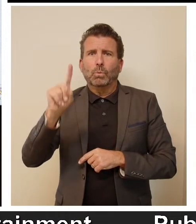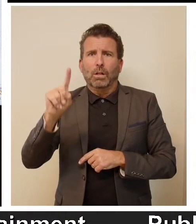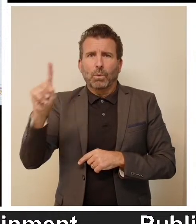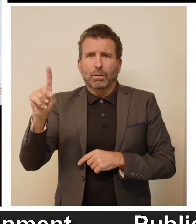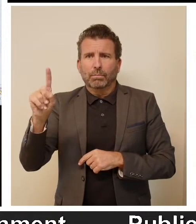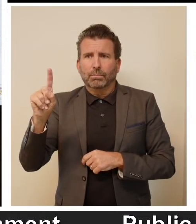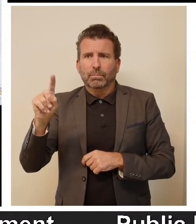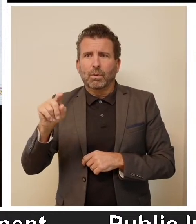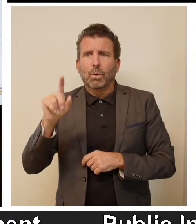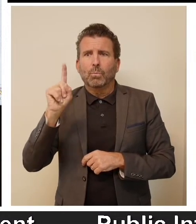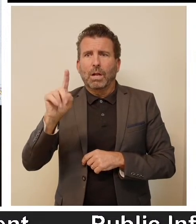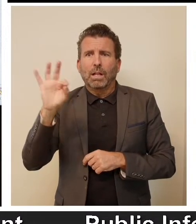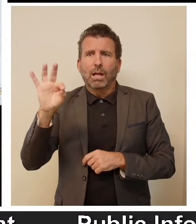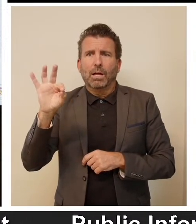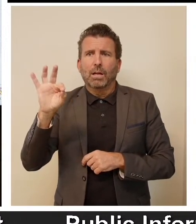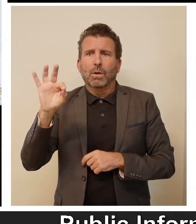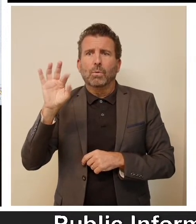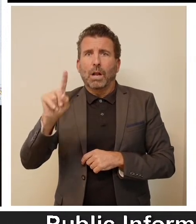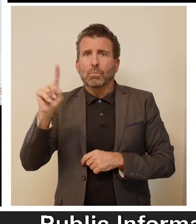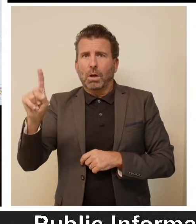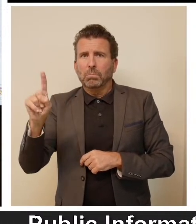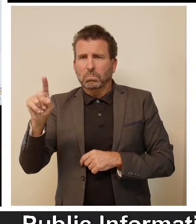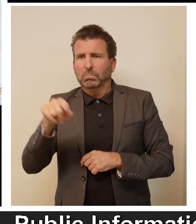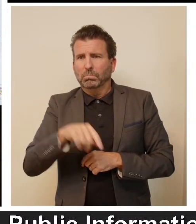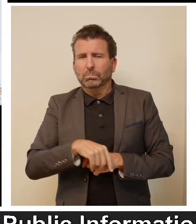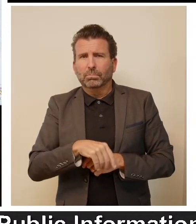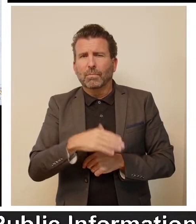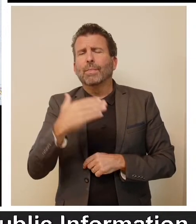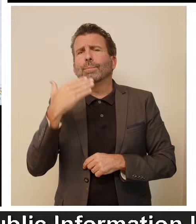800-611-1911. Thank you.